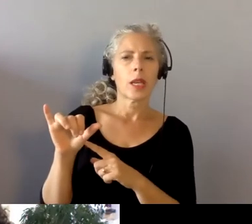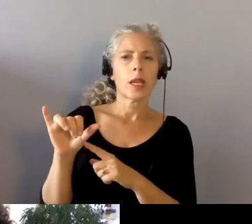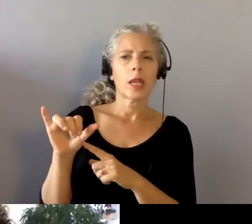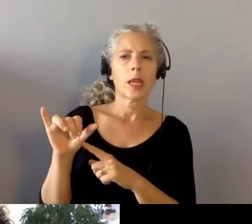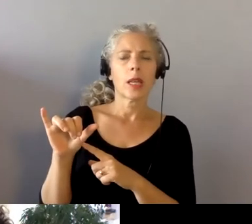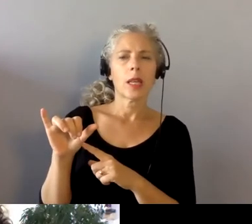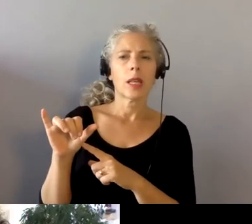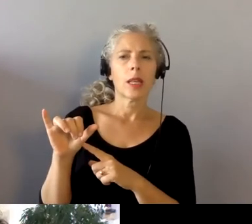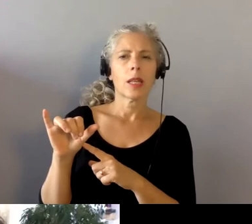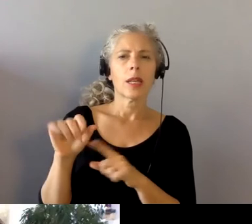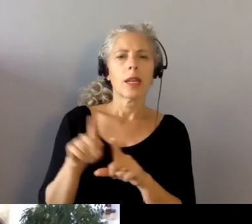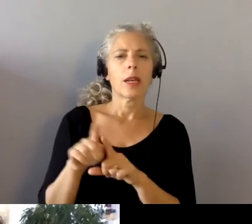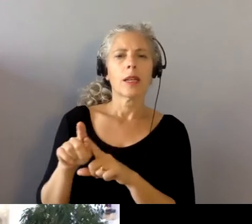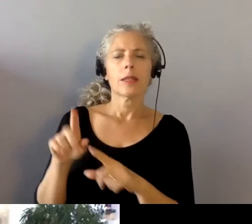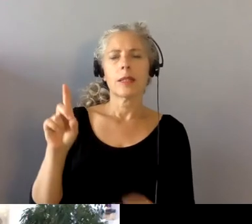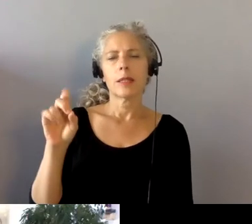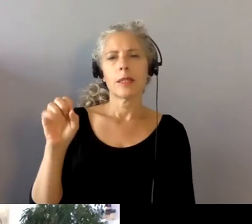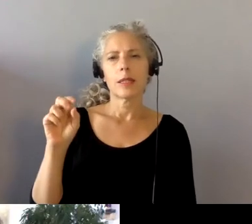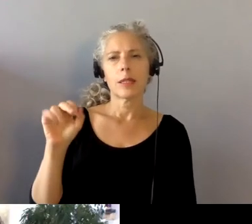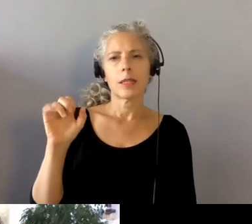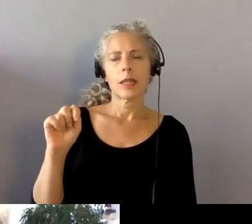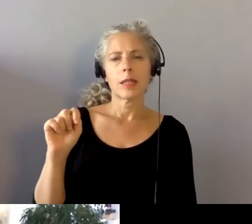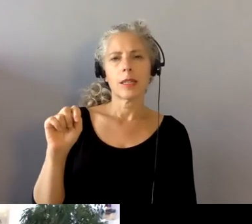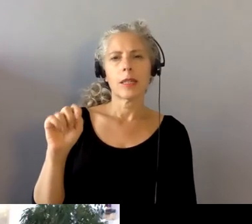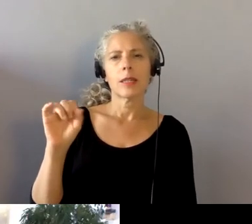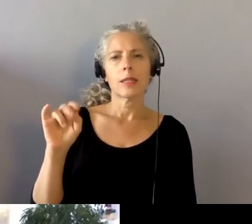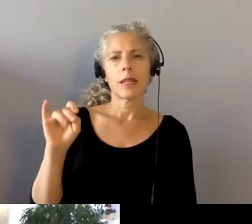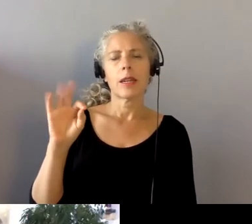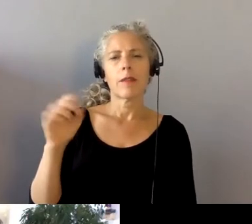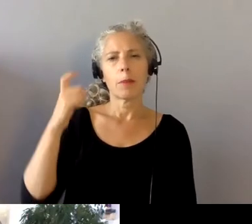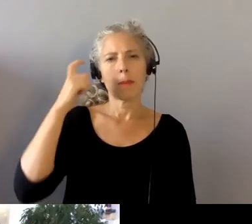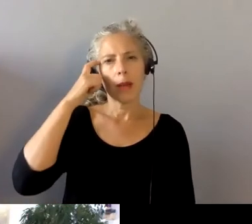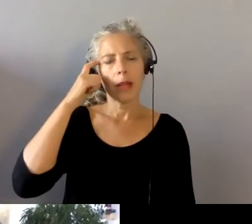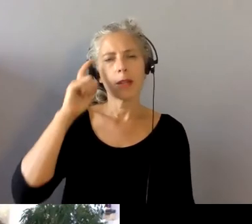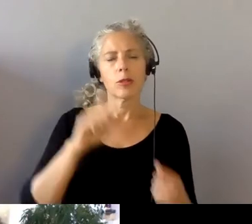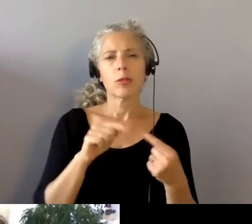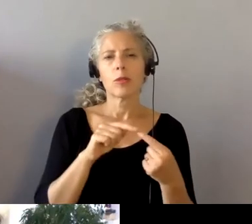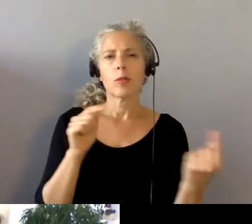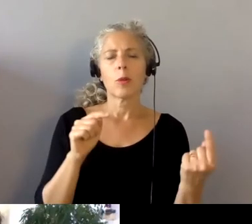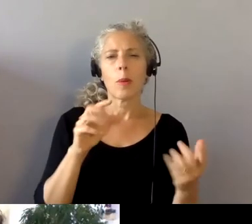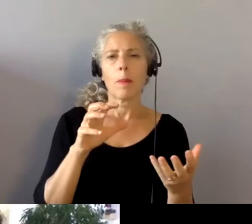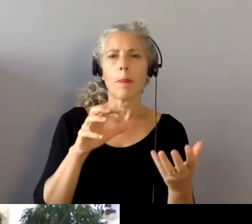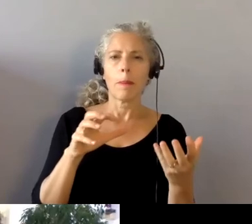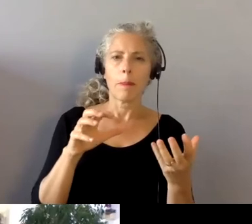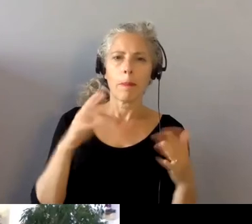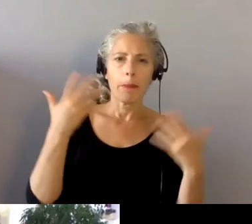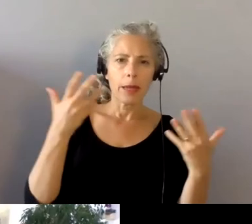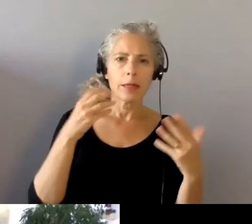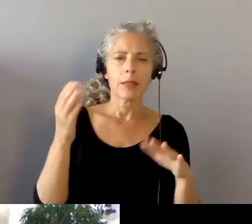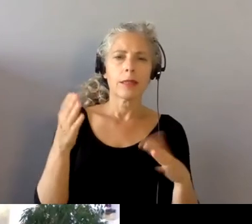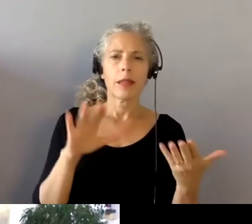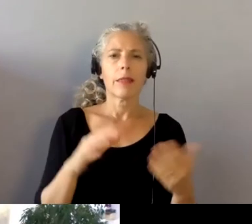dissident state of mind and constant revolve against madness and death. And what I loved so much about that quote